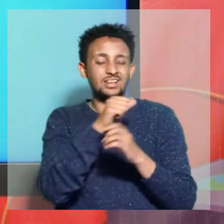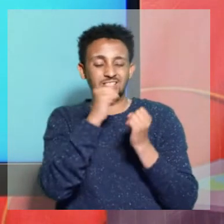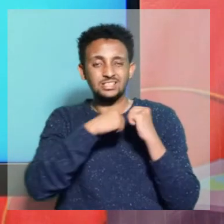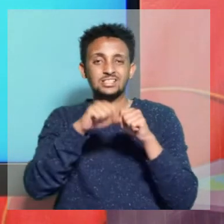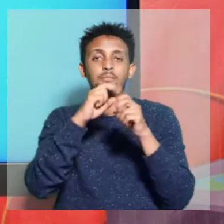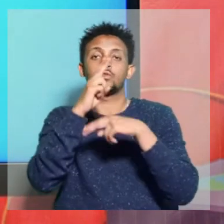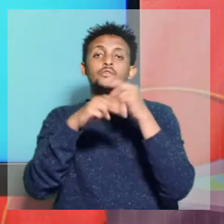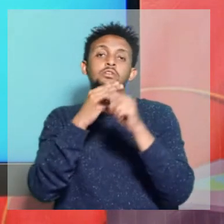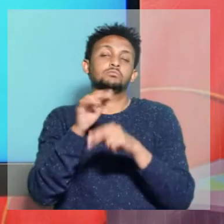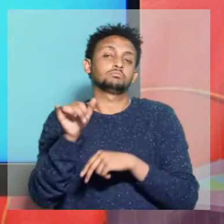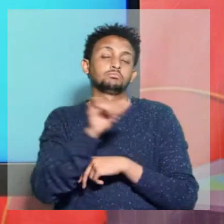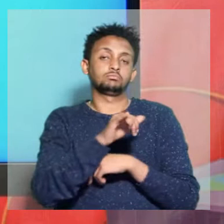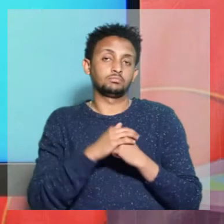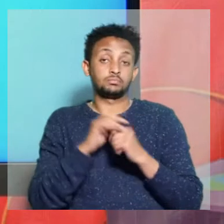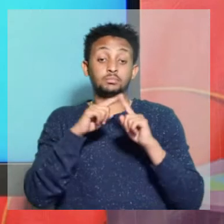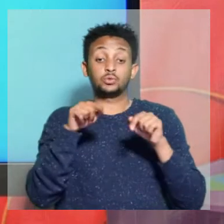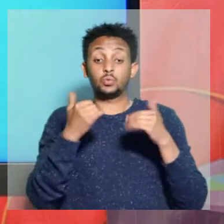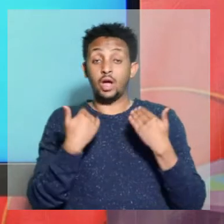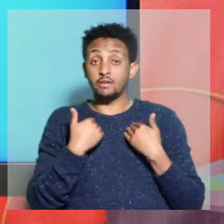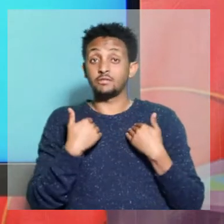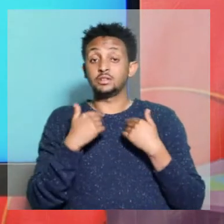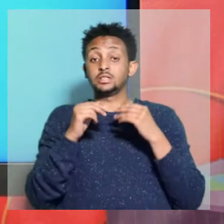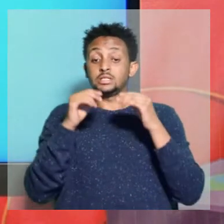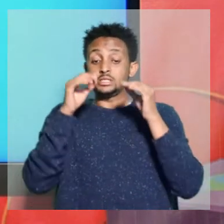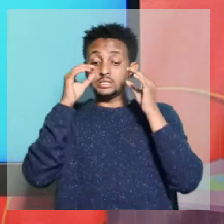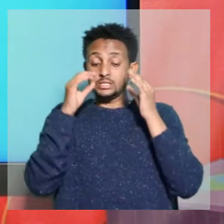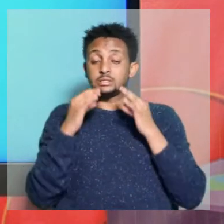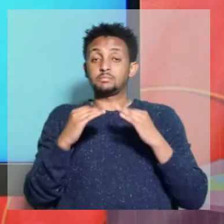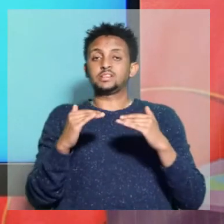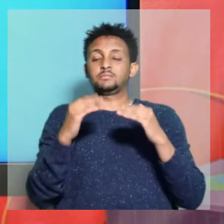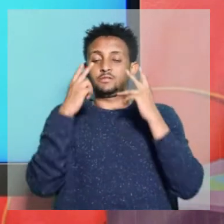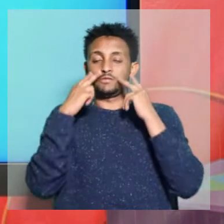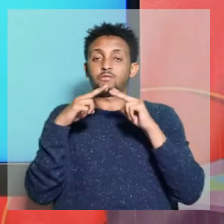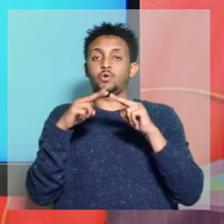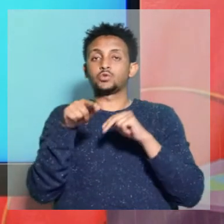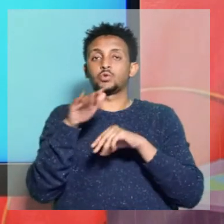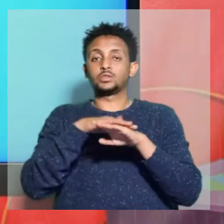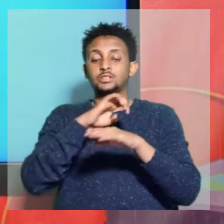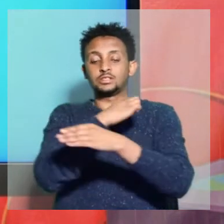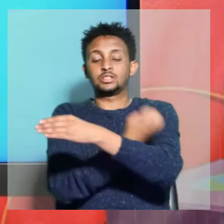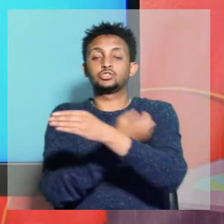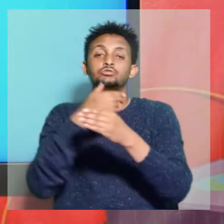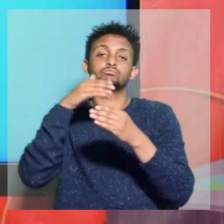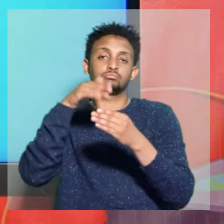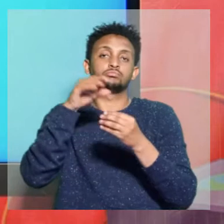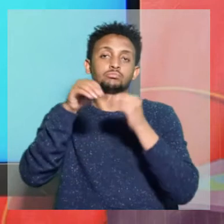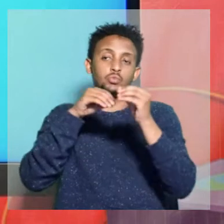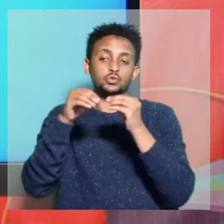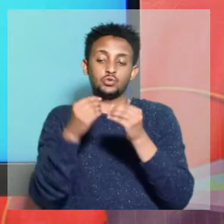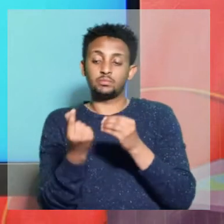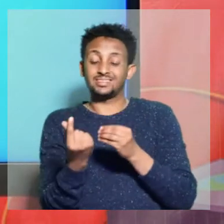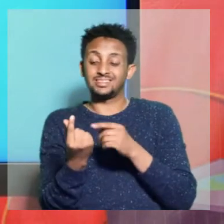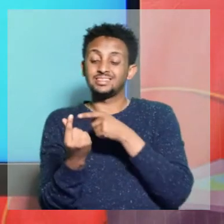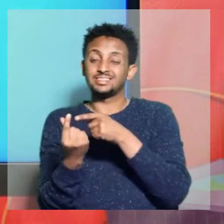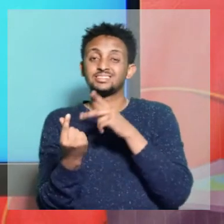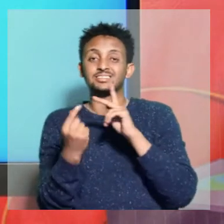in the universe remains constant. But here we are specifically focused on the energy due to the motion of the particles, and